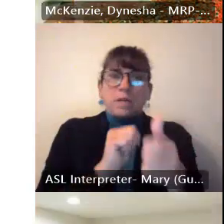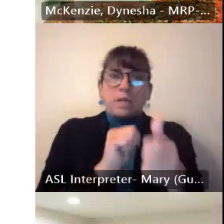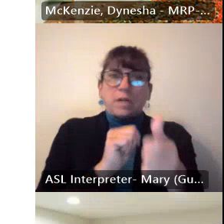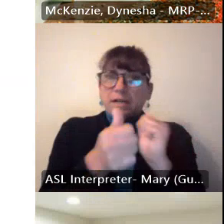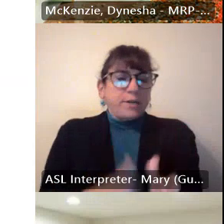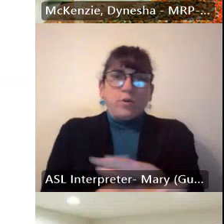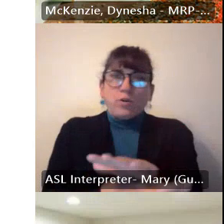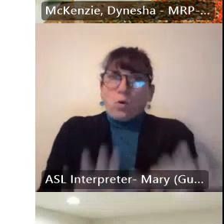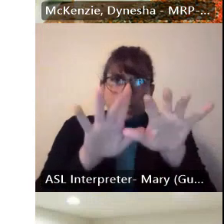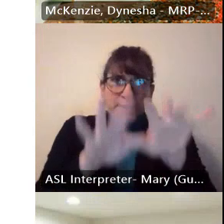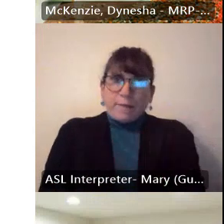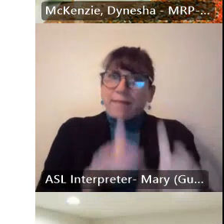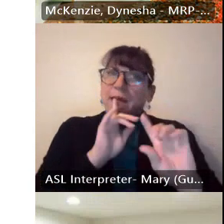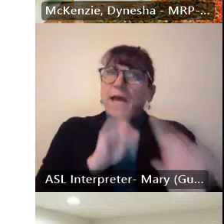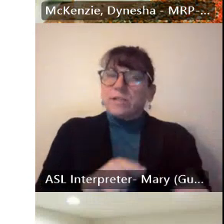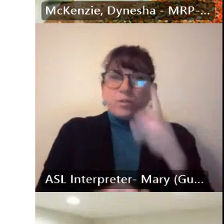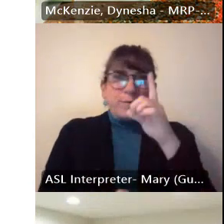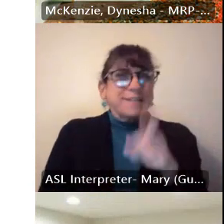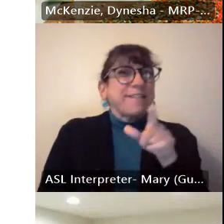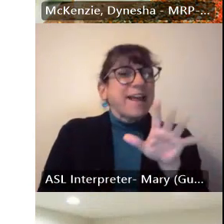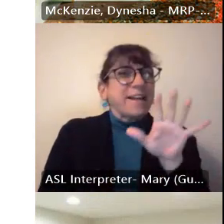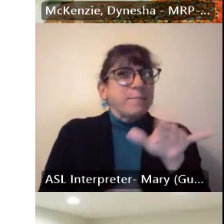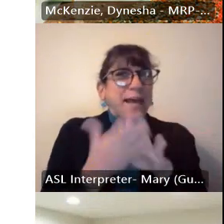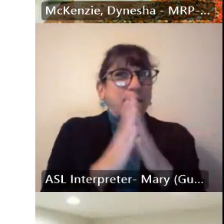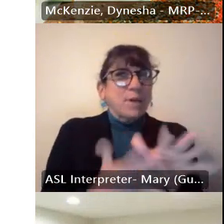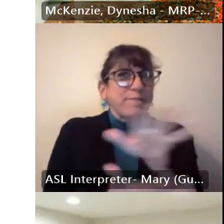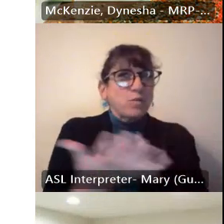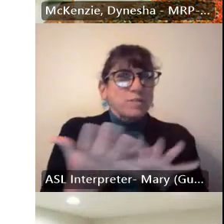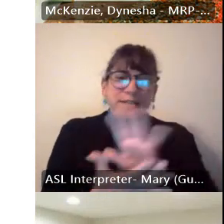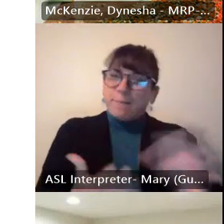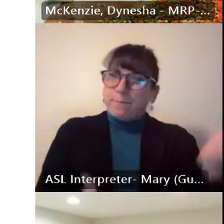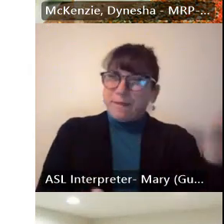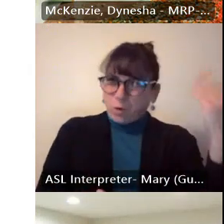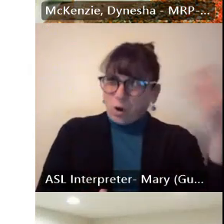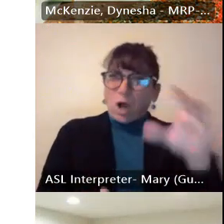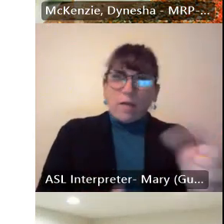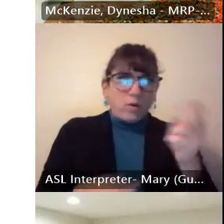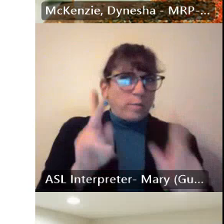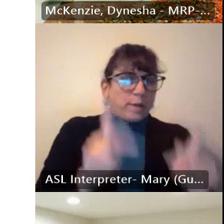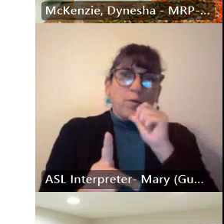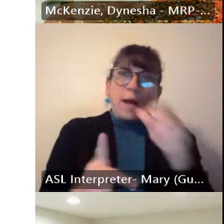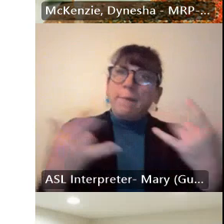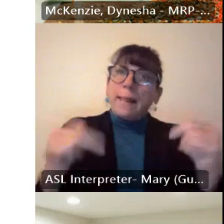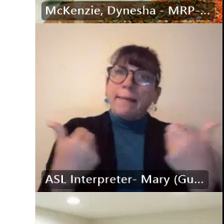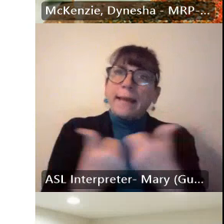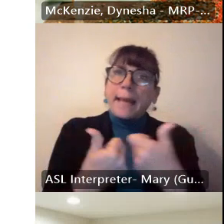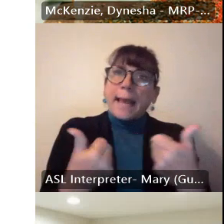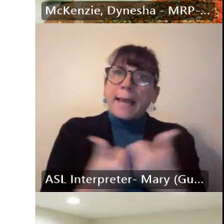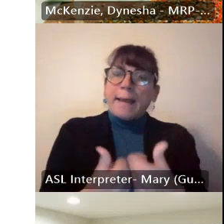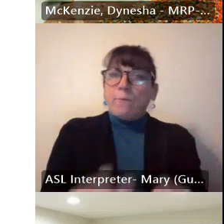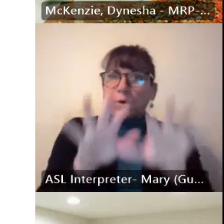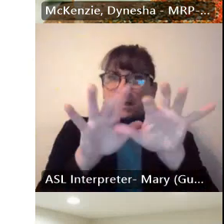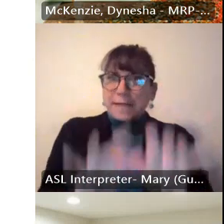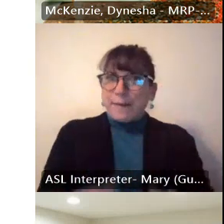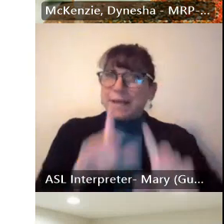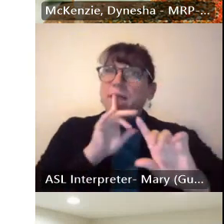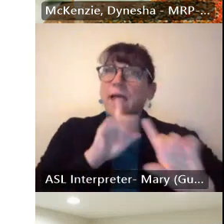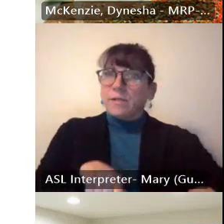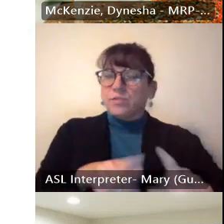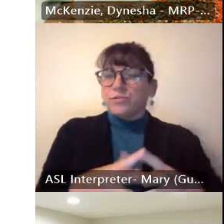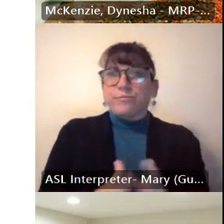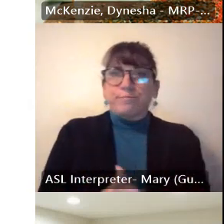the answer in the chat, because that's what got confusing, is that you had others that were not playing the game that were entering the answer.